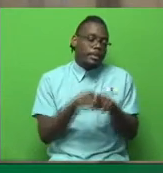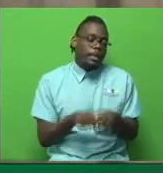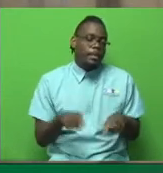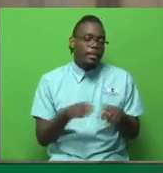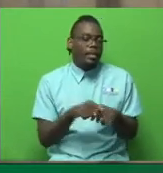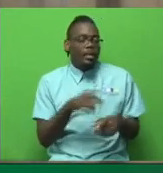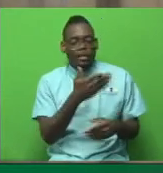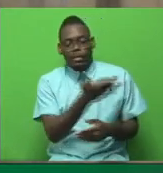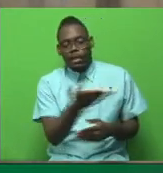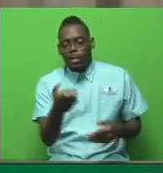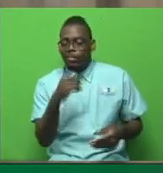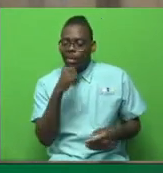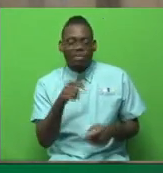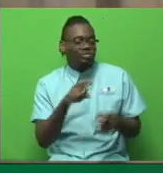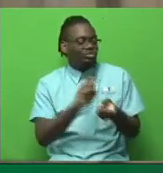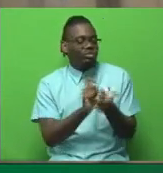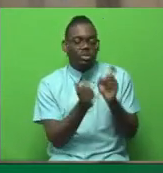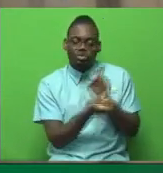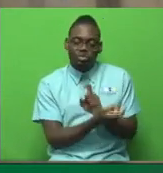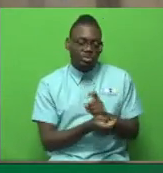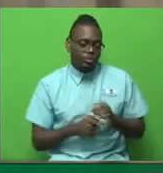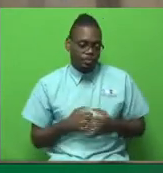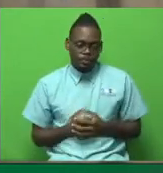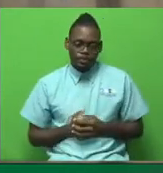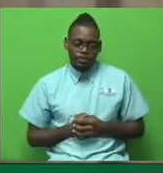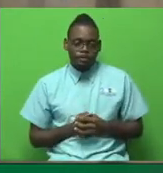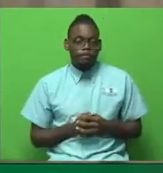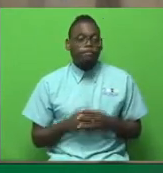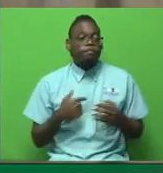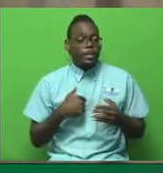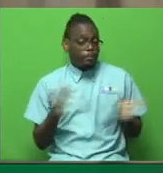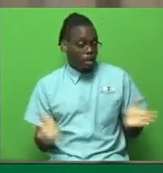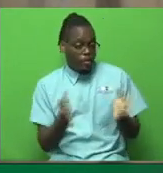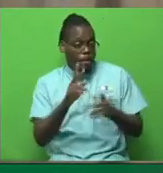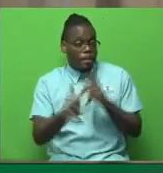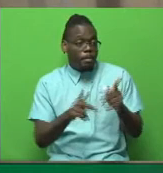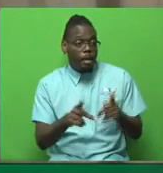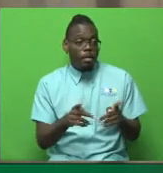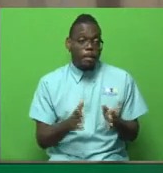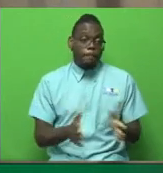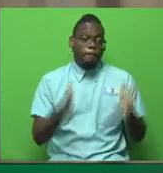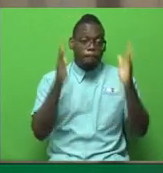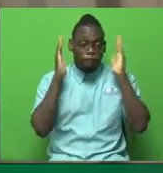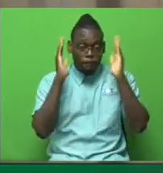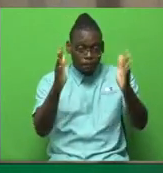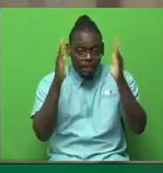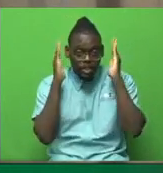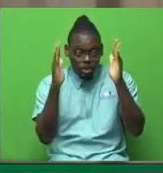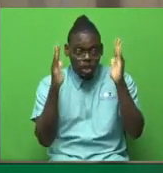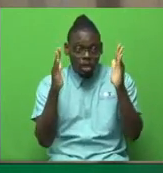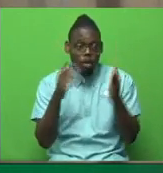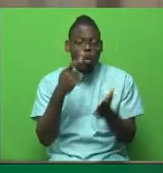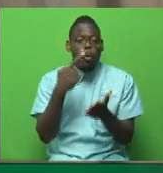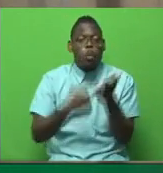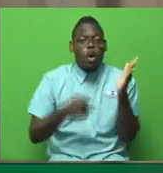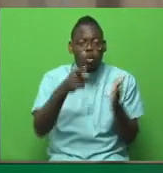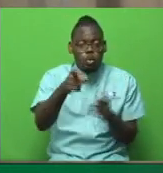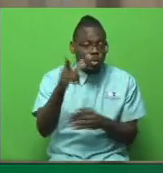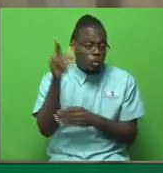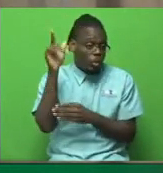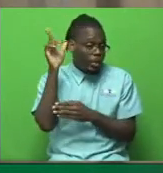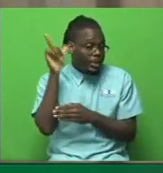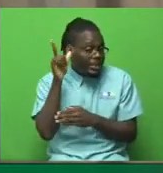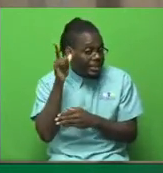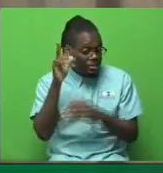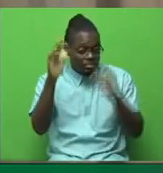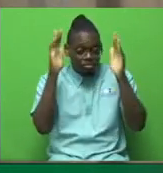we engage in this debate I urge members of the public listen very carefully to what you're hearing they are being